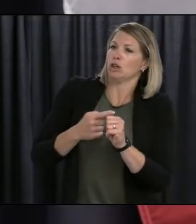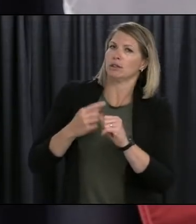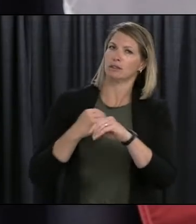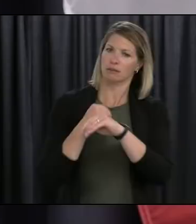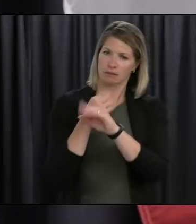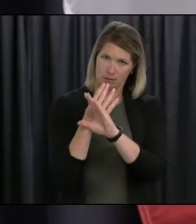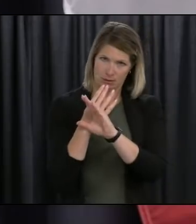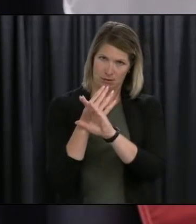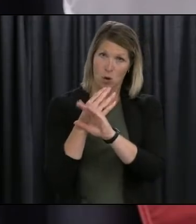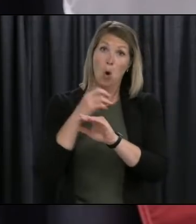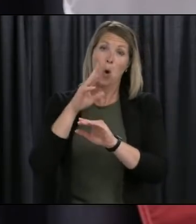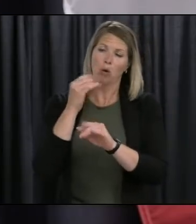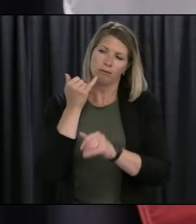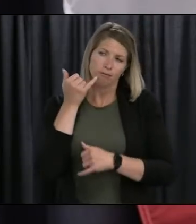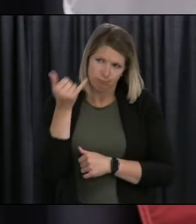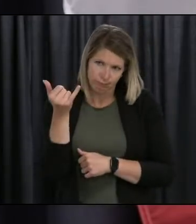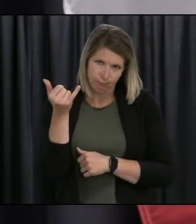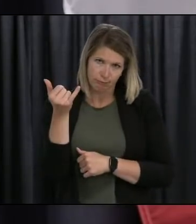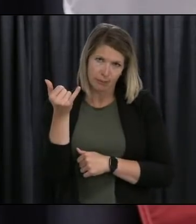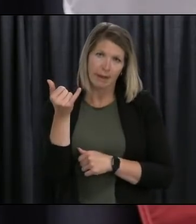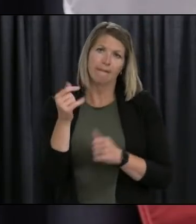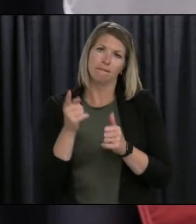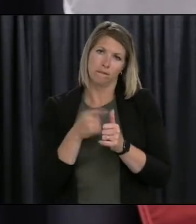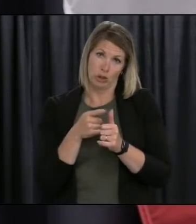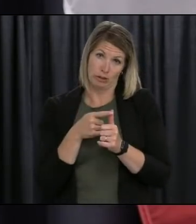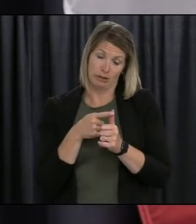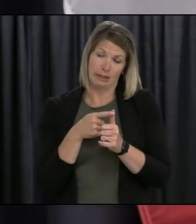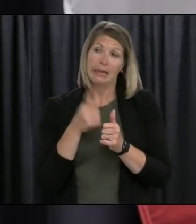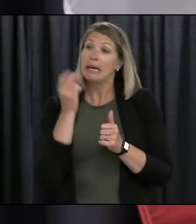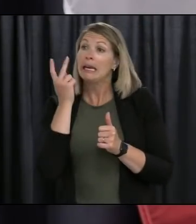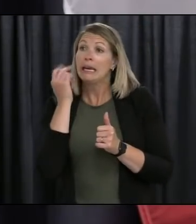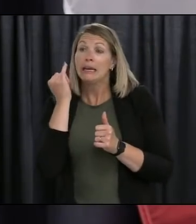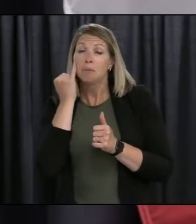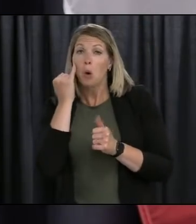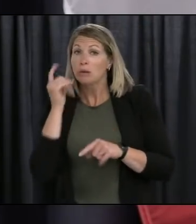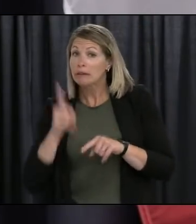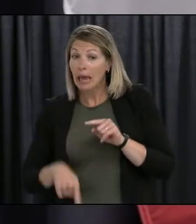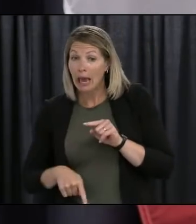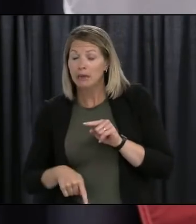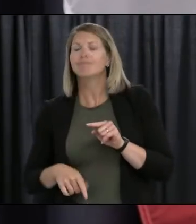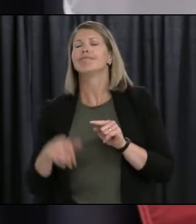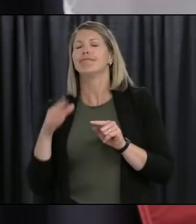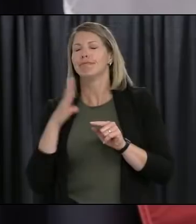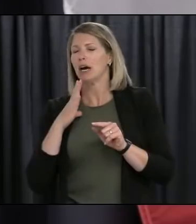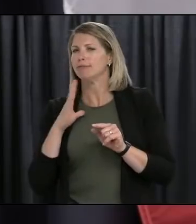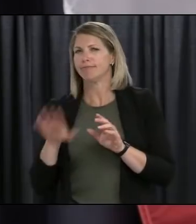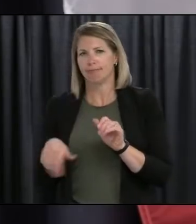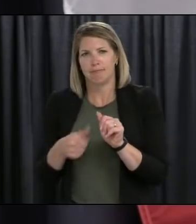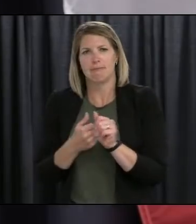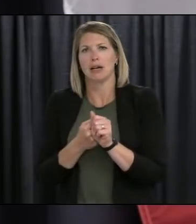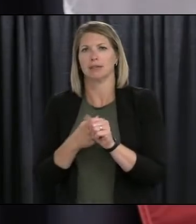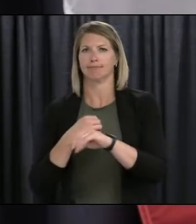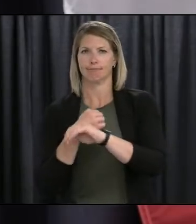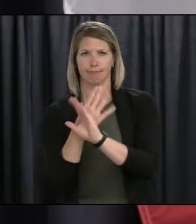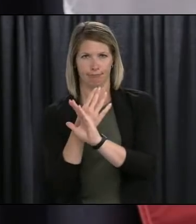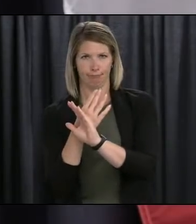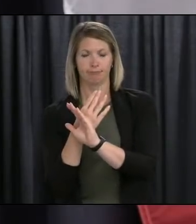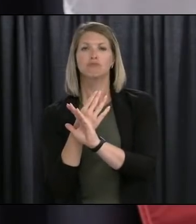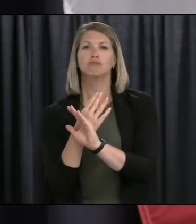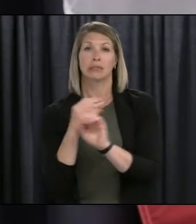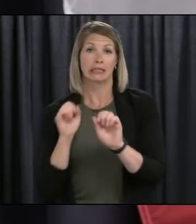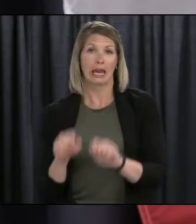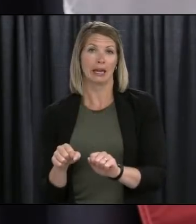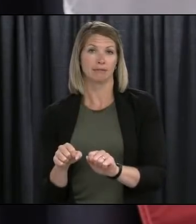are provisions and ease of access for those individuals for whom the physician or nurse practitioner feels a